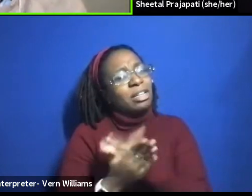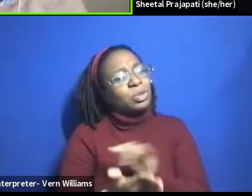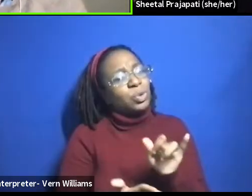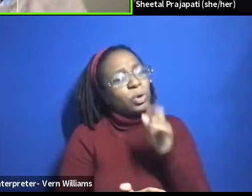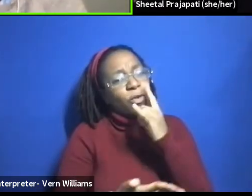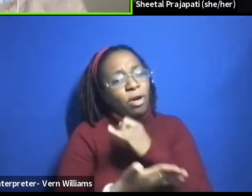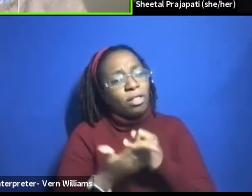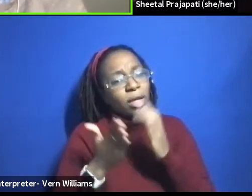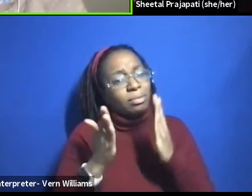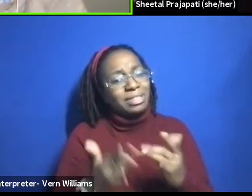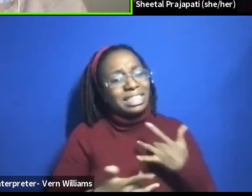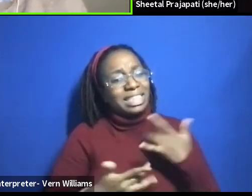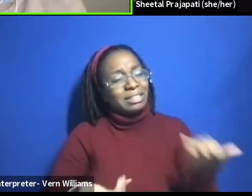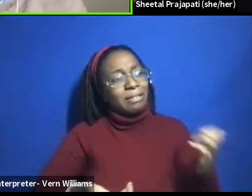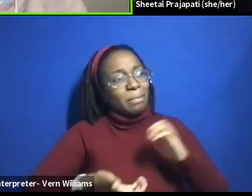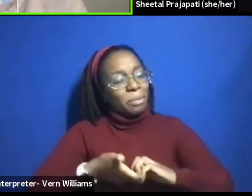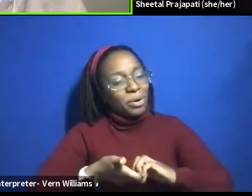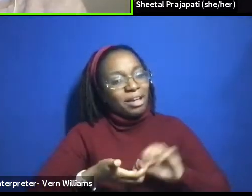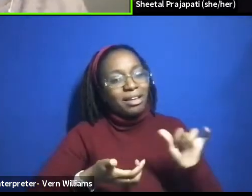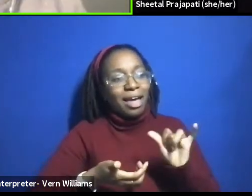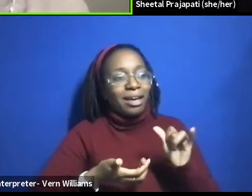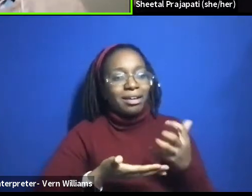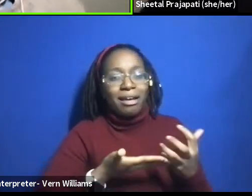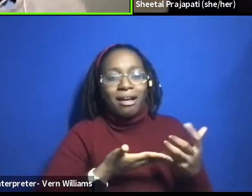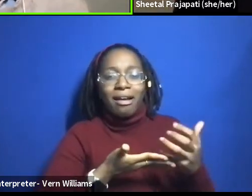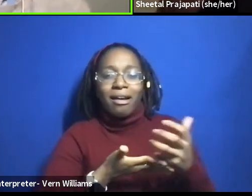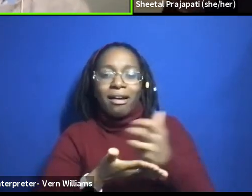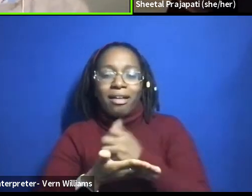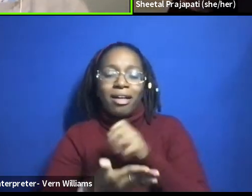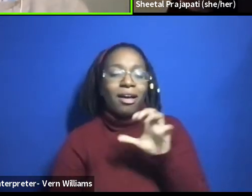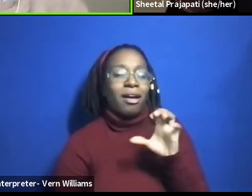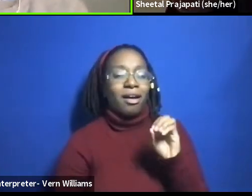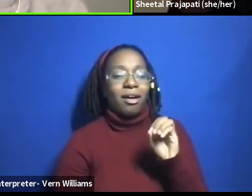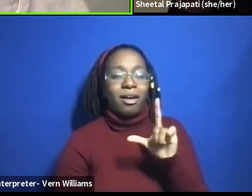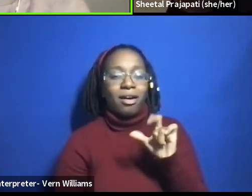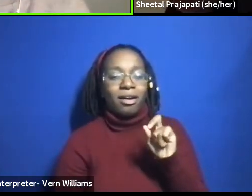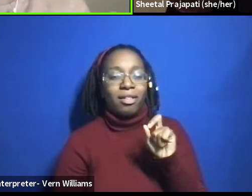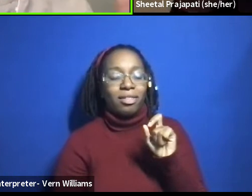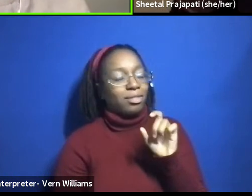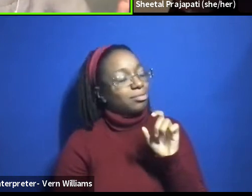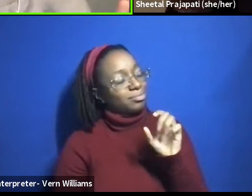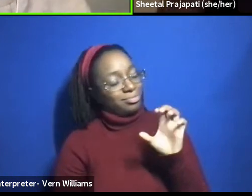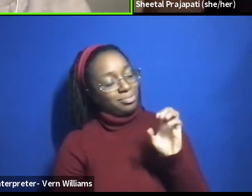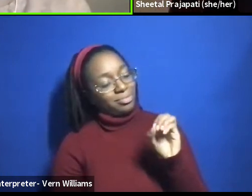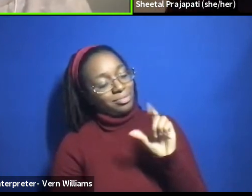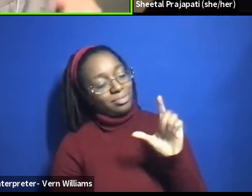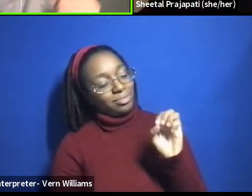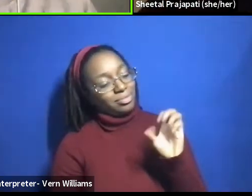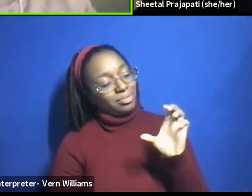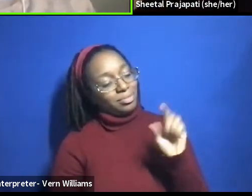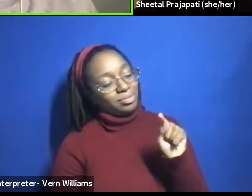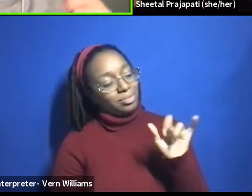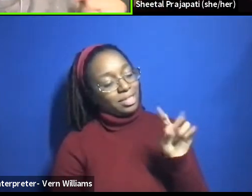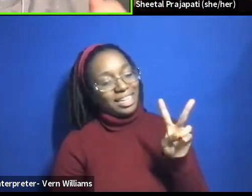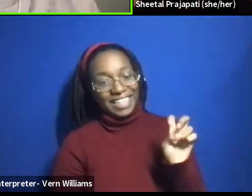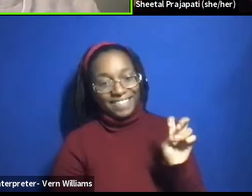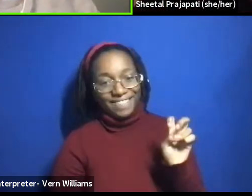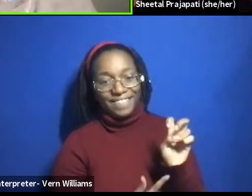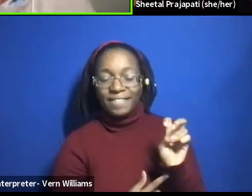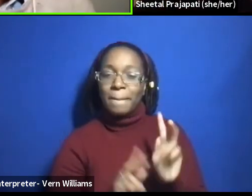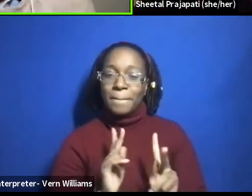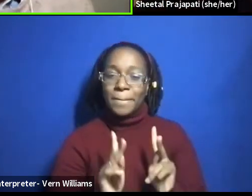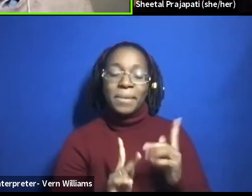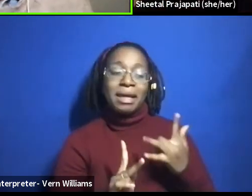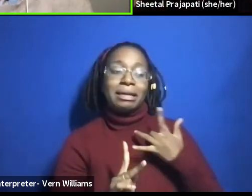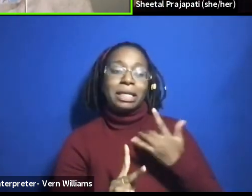collaborate. You know, like collectives will always tell you, like, you know, they they intuitively know who is good